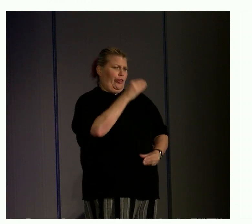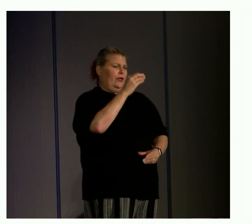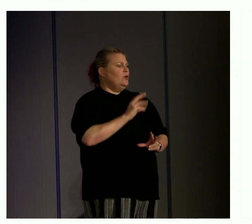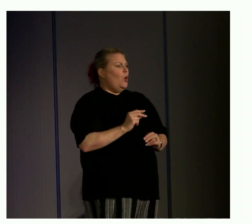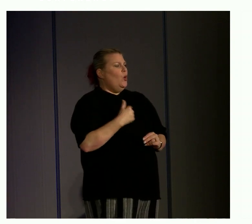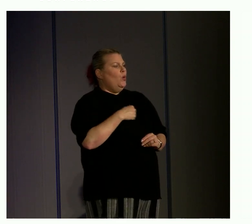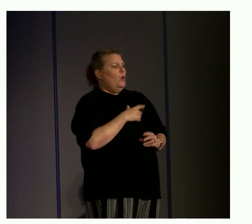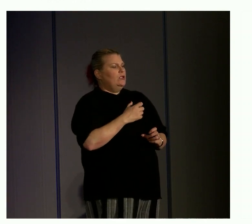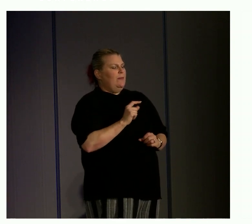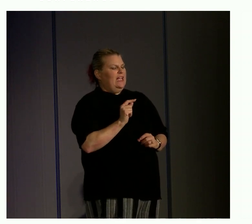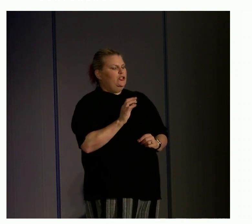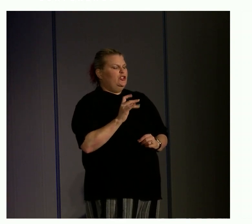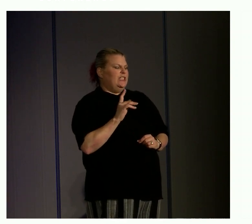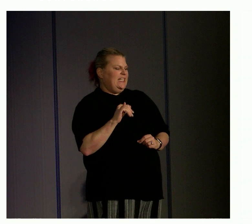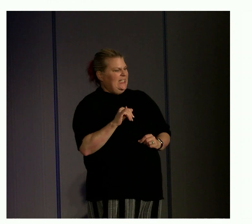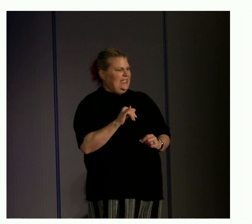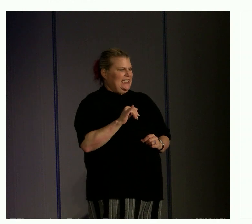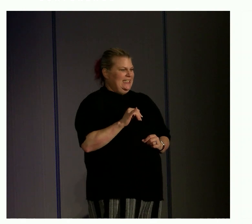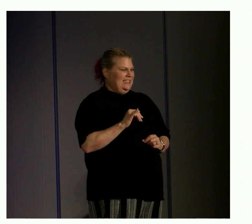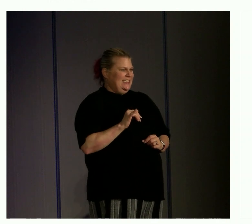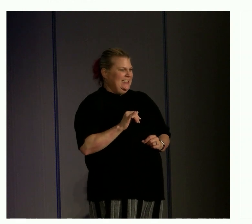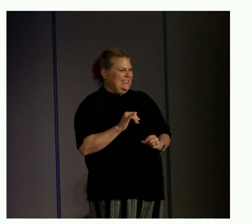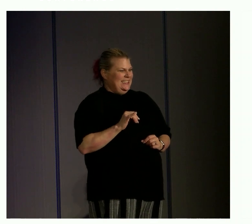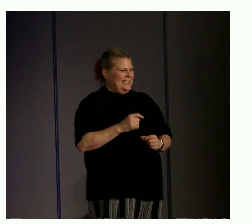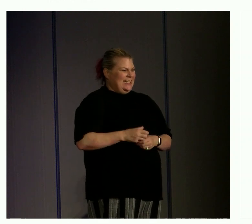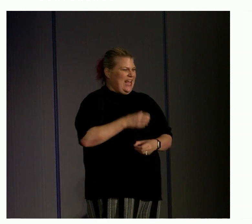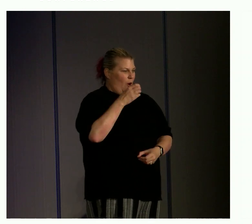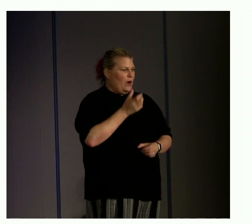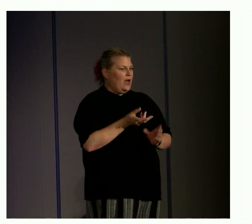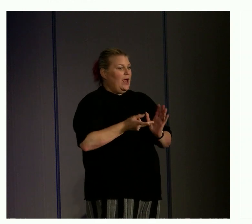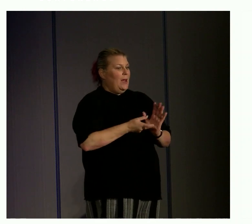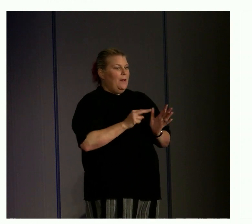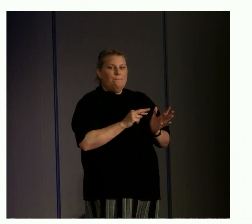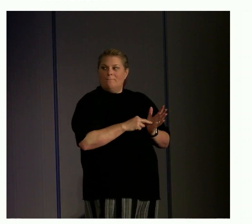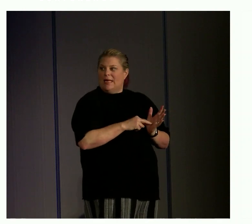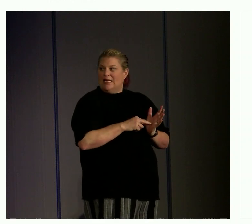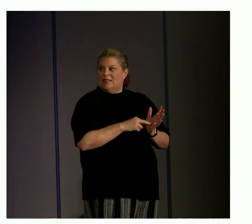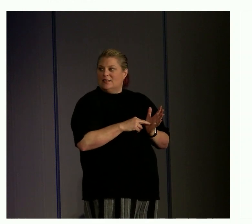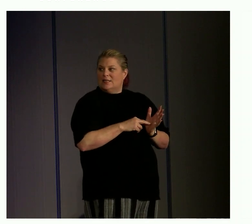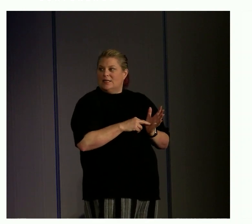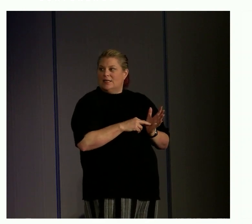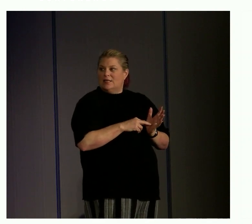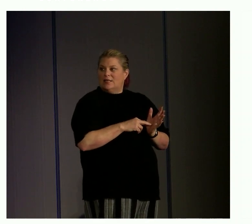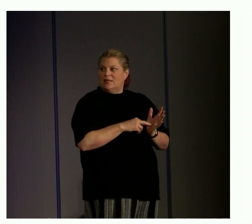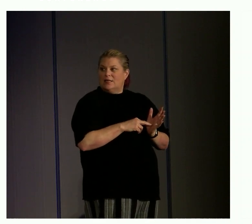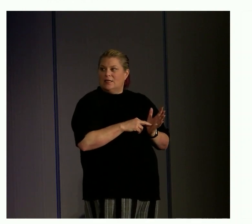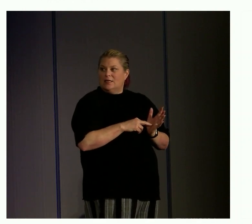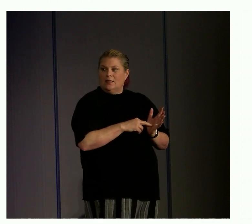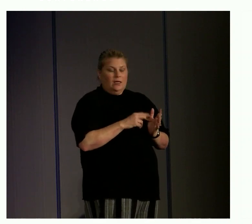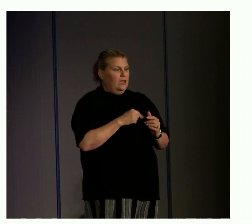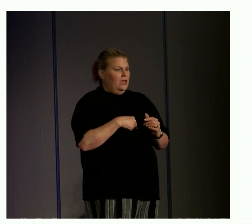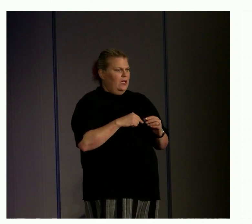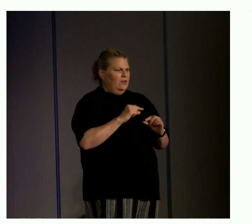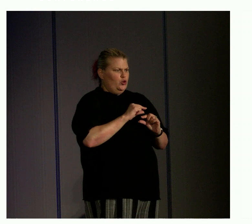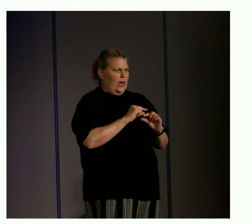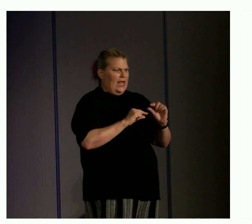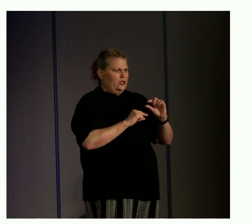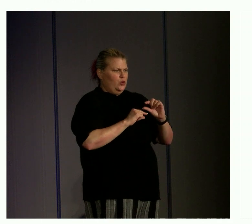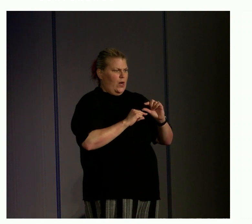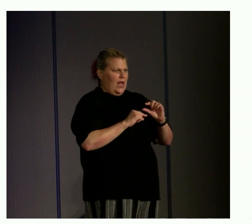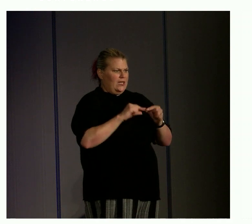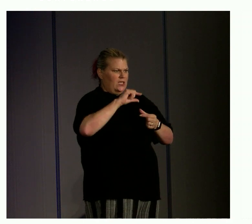a tricky tower, and it means putting the bricks shorthand to shorthand on top of each other.